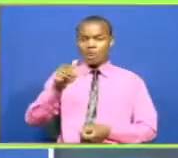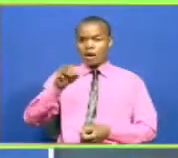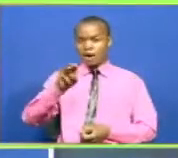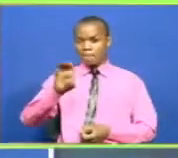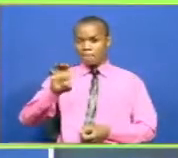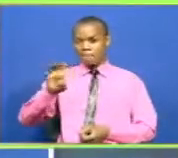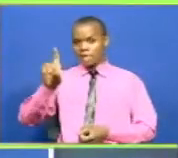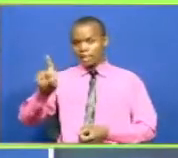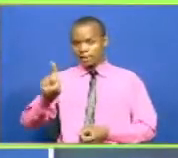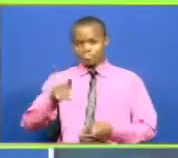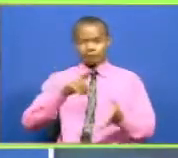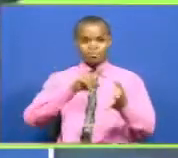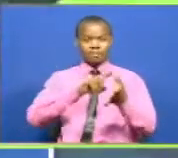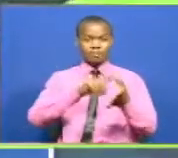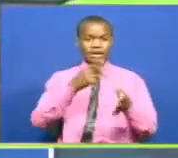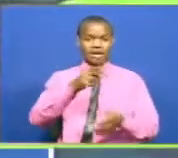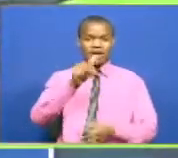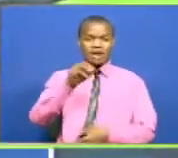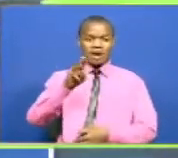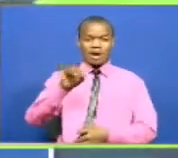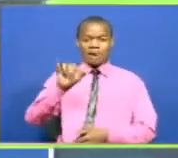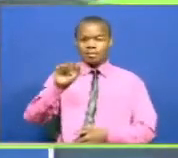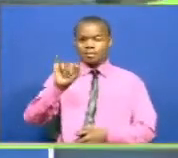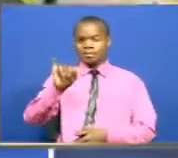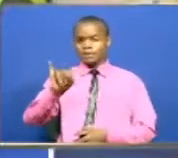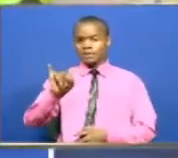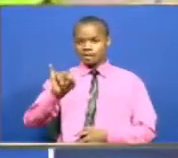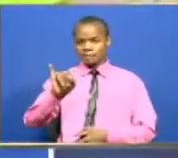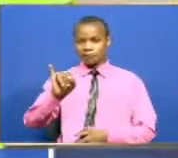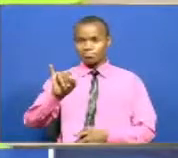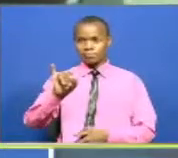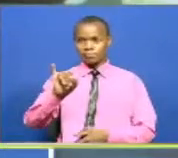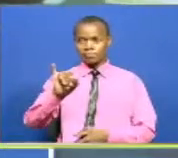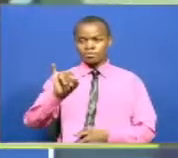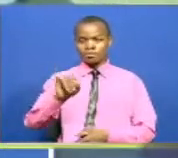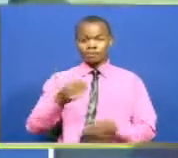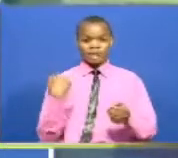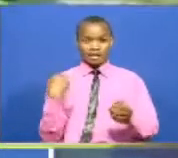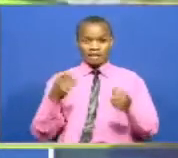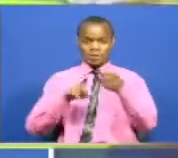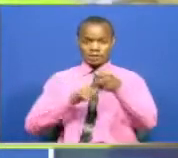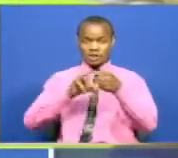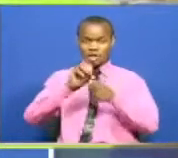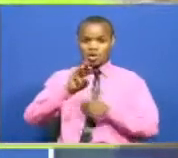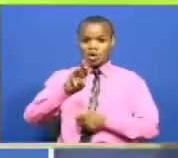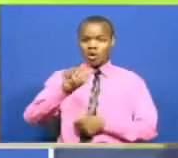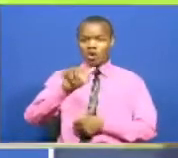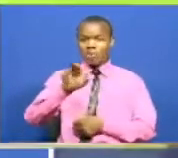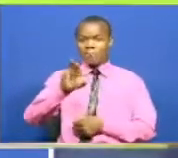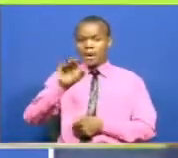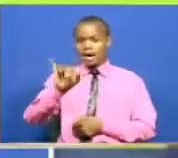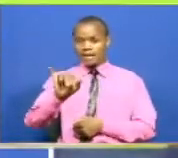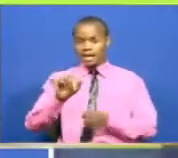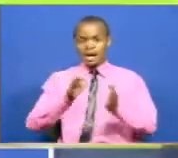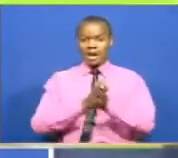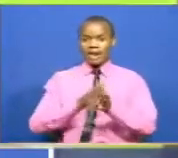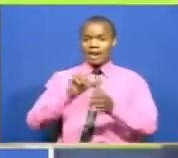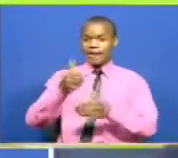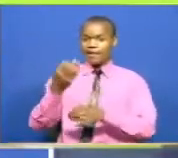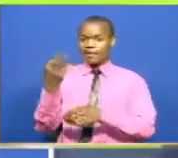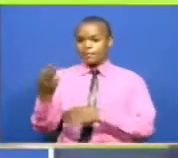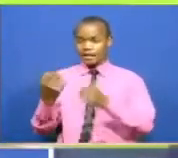Party, Hamis Mwakaonje Lingaje of the United Green Movement, Omari Idi Boga of ODM, and 3 independent